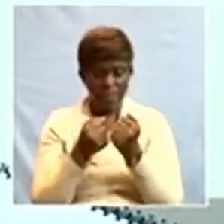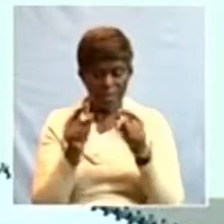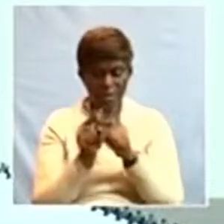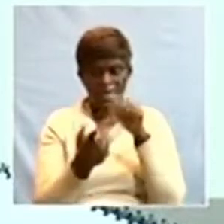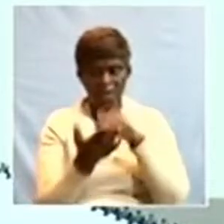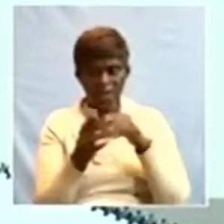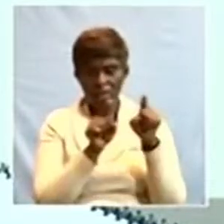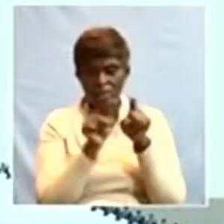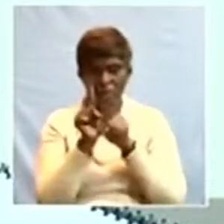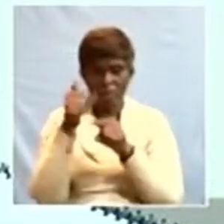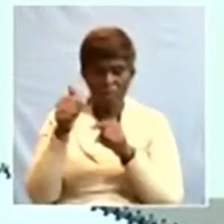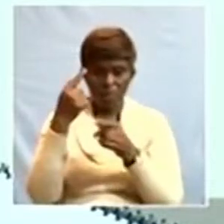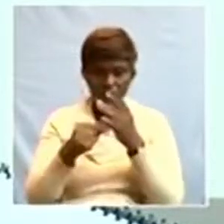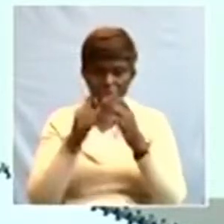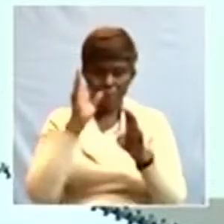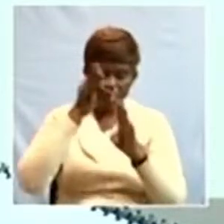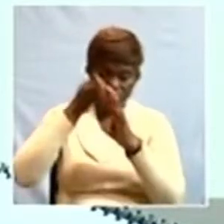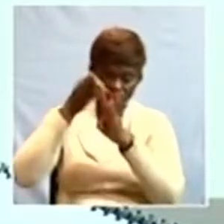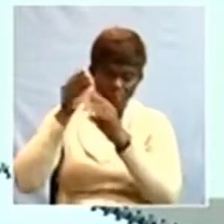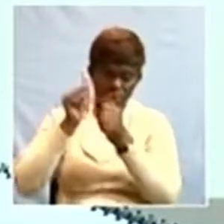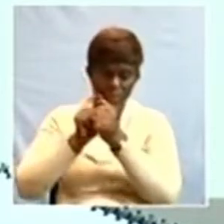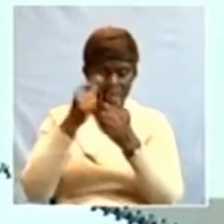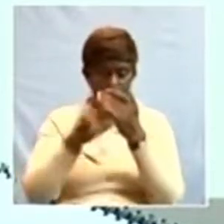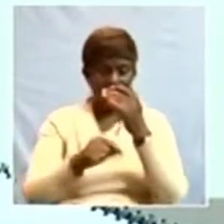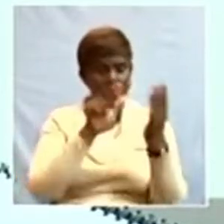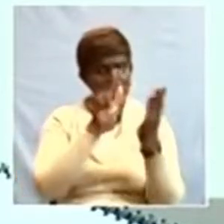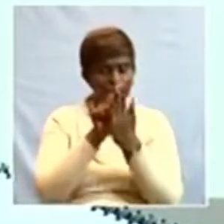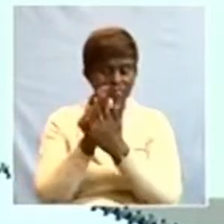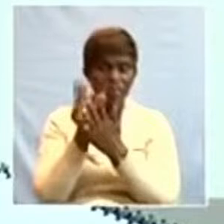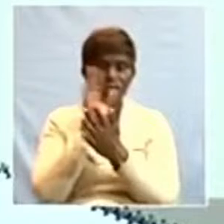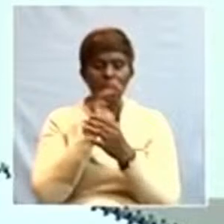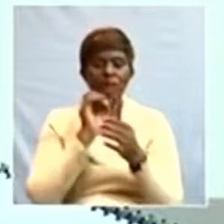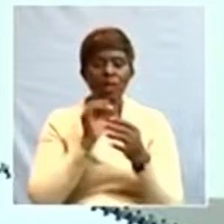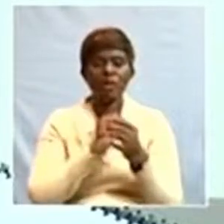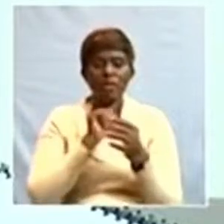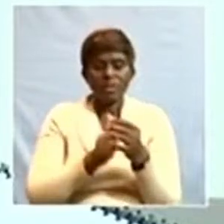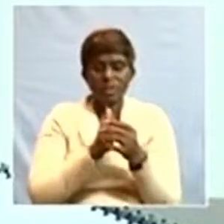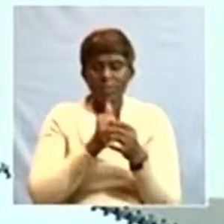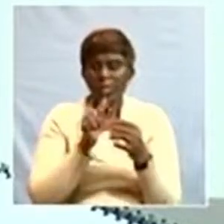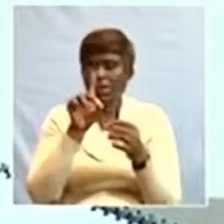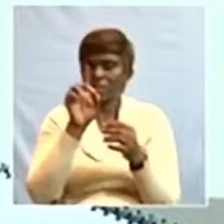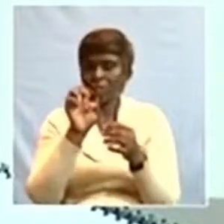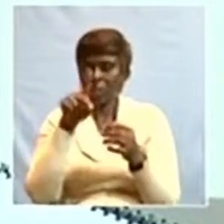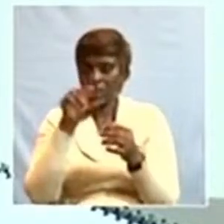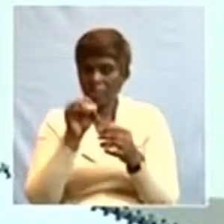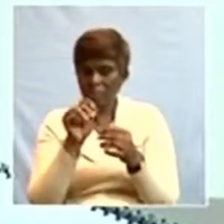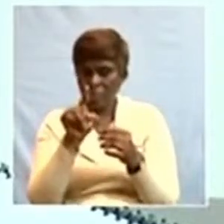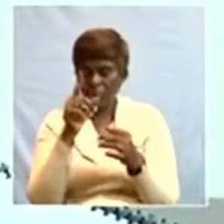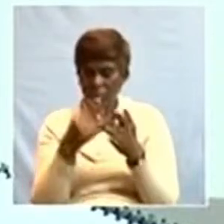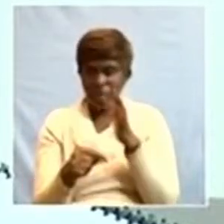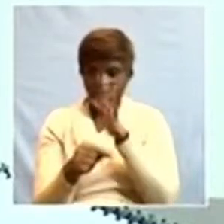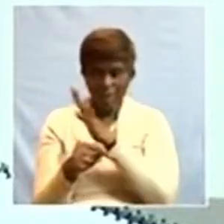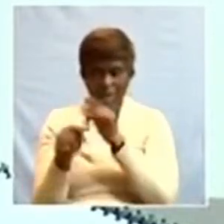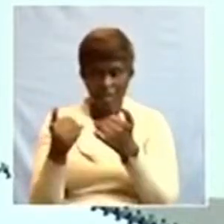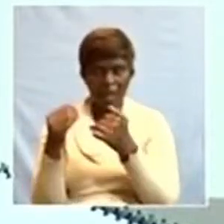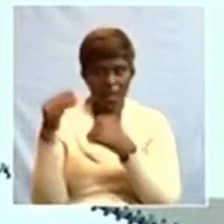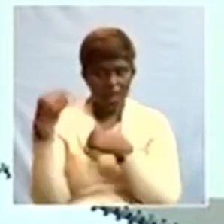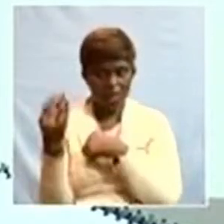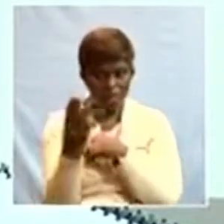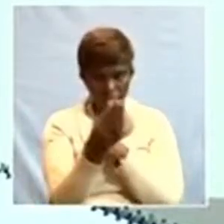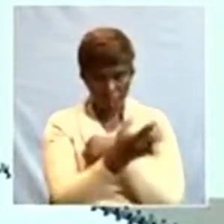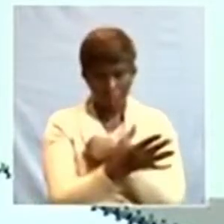they also go in and provide certification that our depots, that is what is being